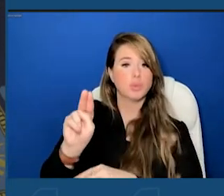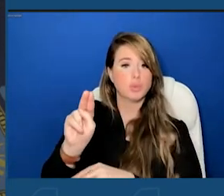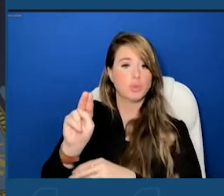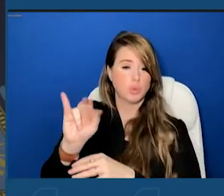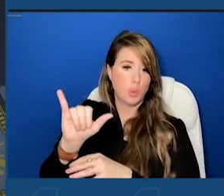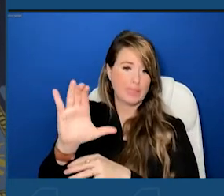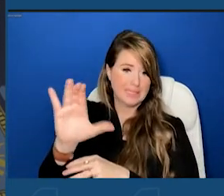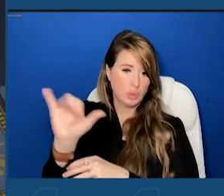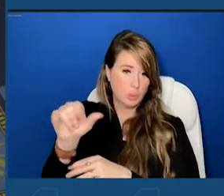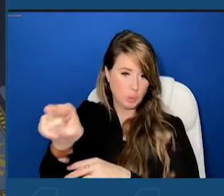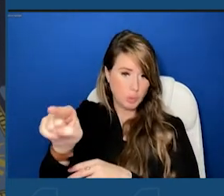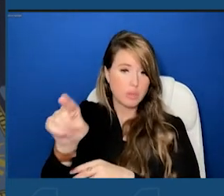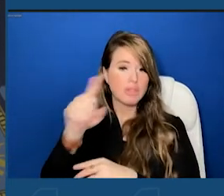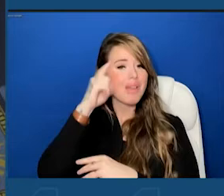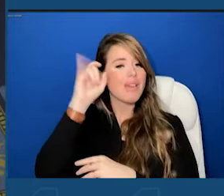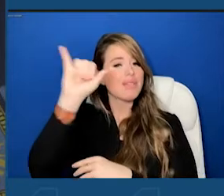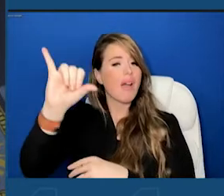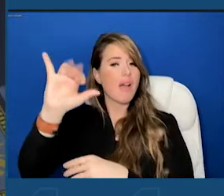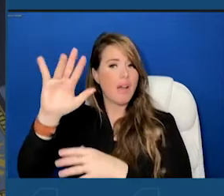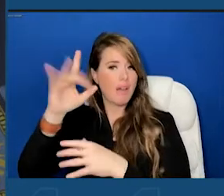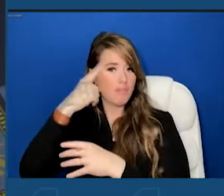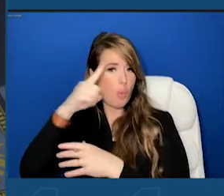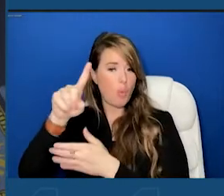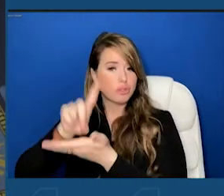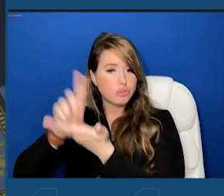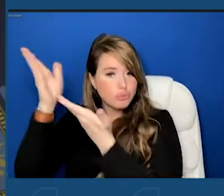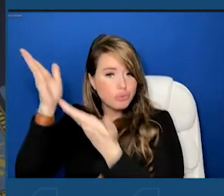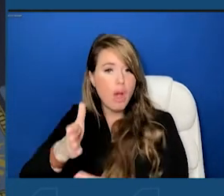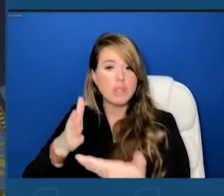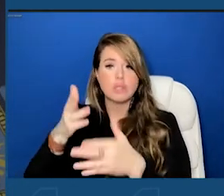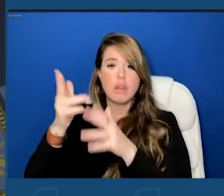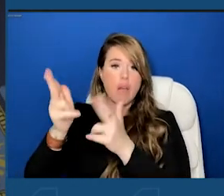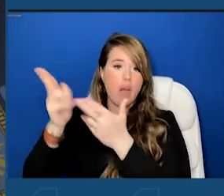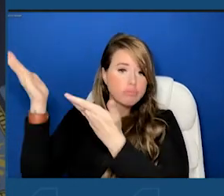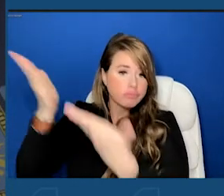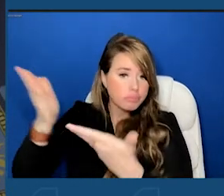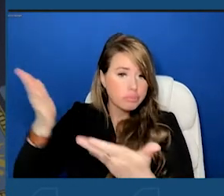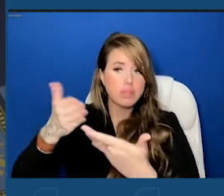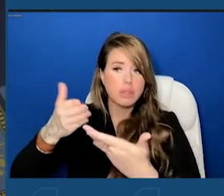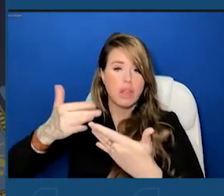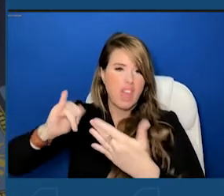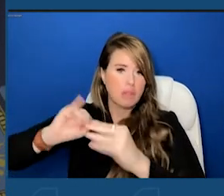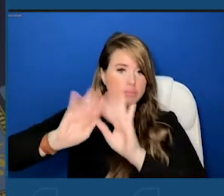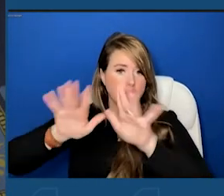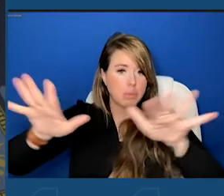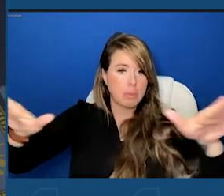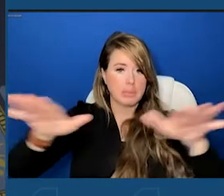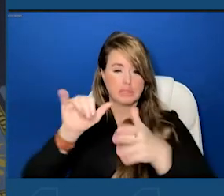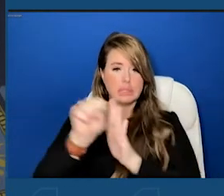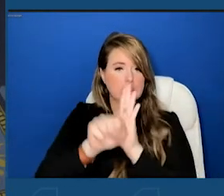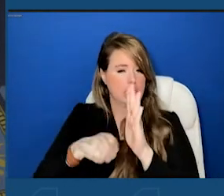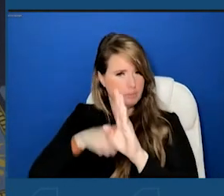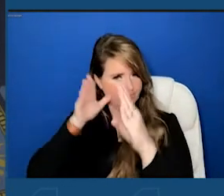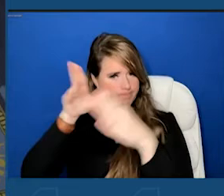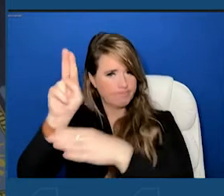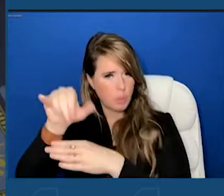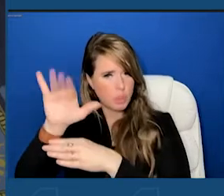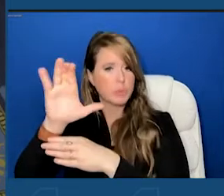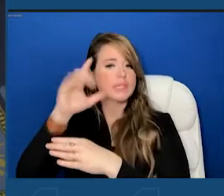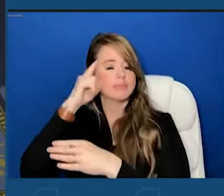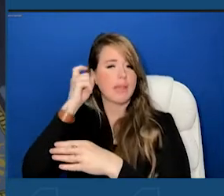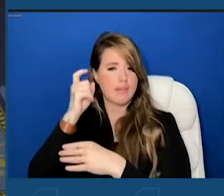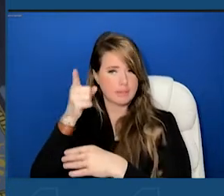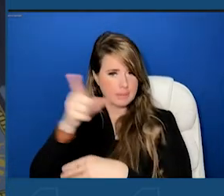portal, the entryway for the drugs and the guns that are moving so quickly around the state. So we have an interest in working with our